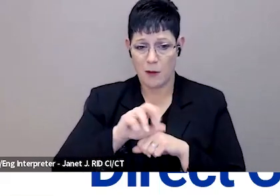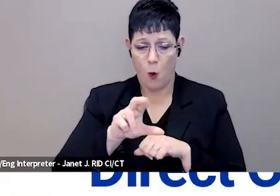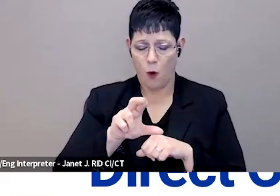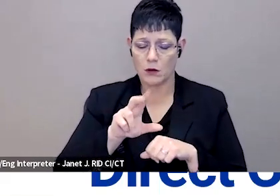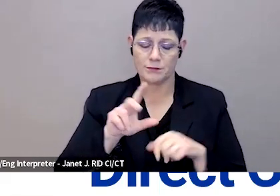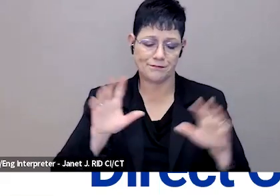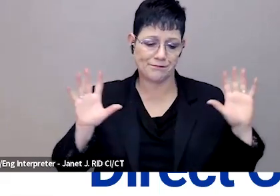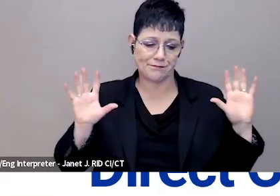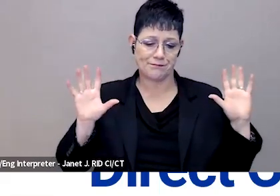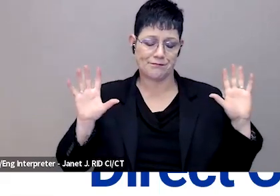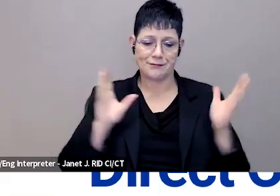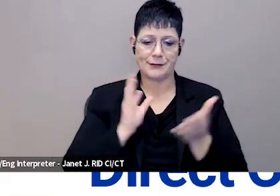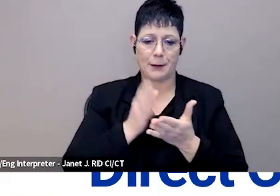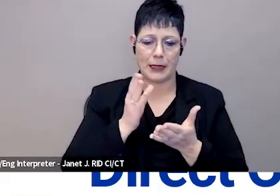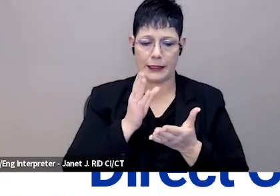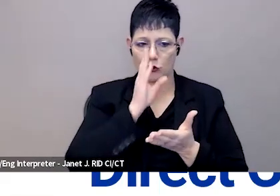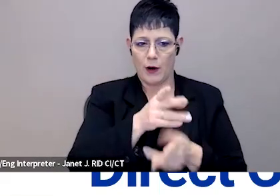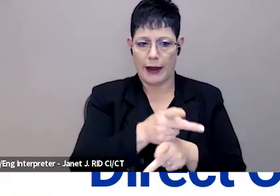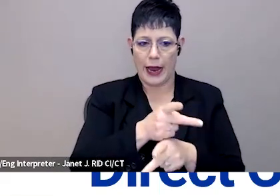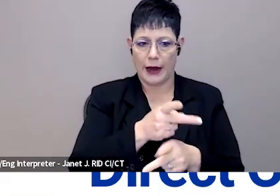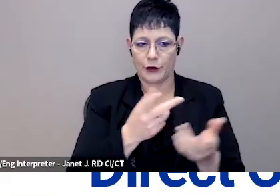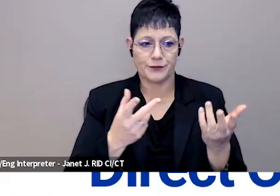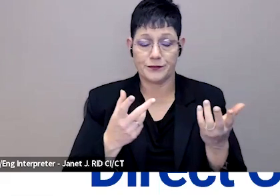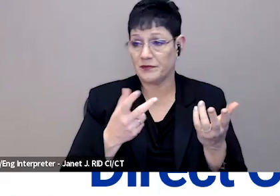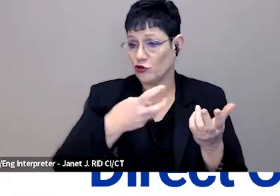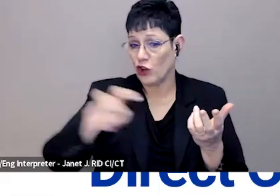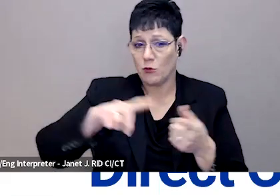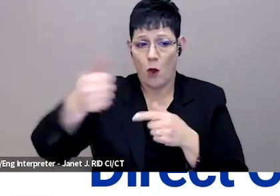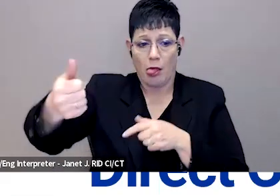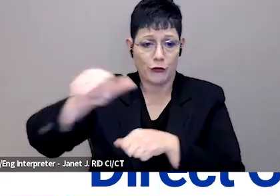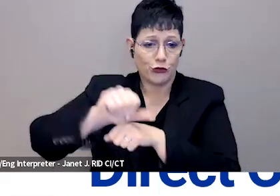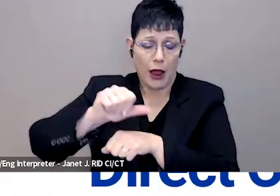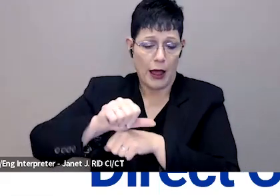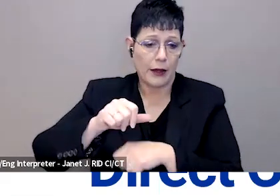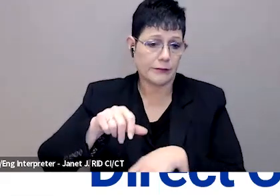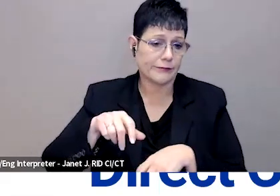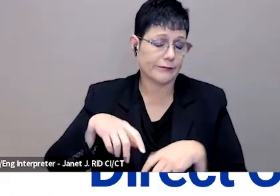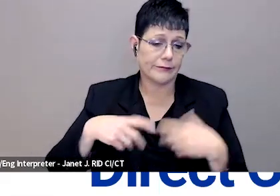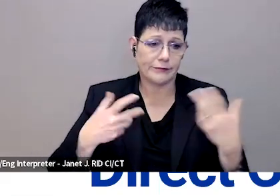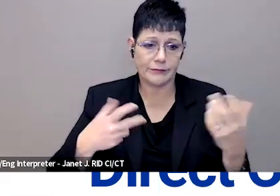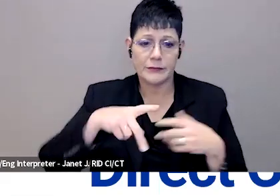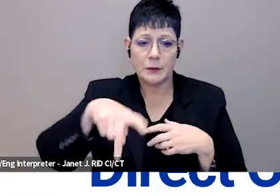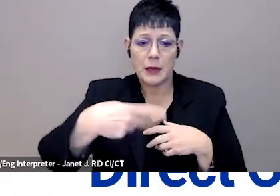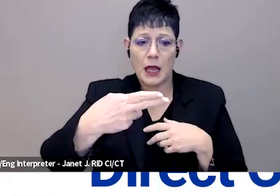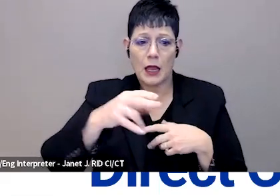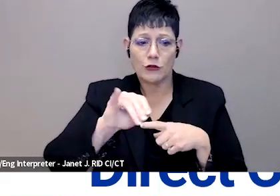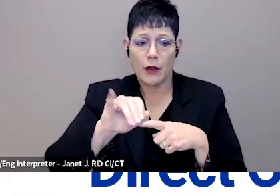care for other industries like retail or fast food as two examples, PHI estimates that